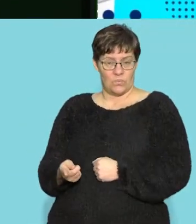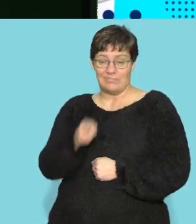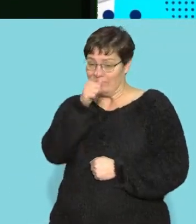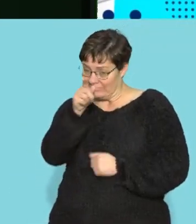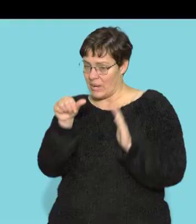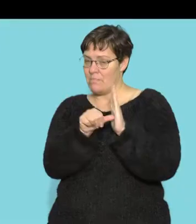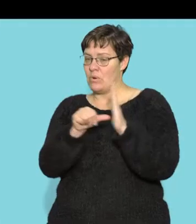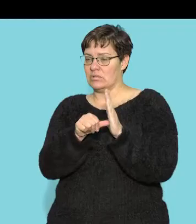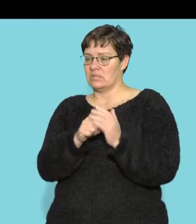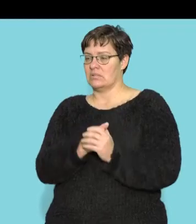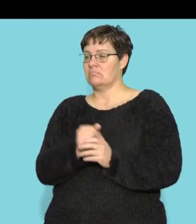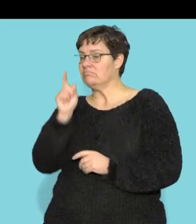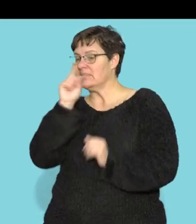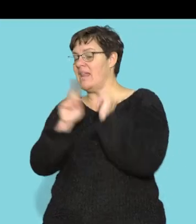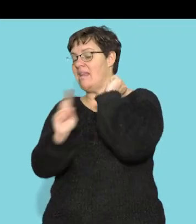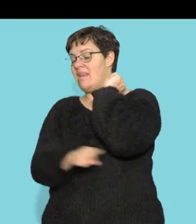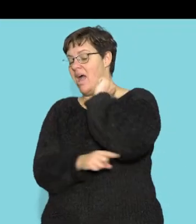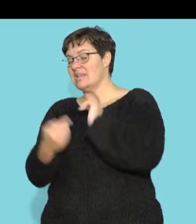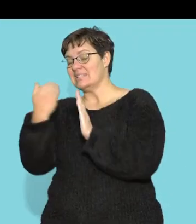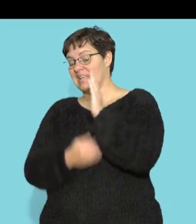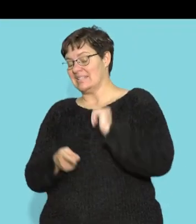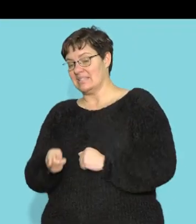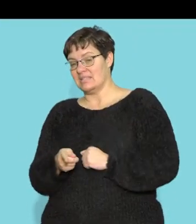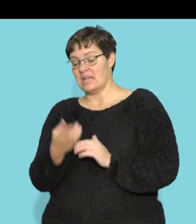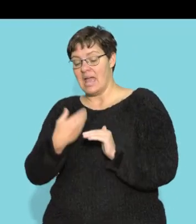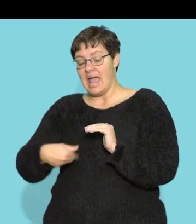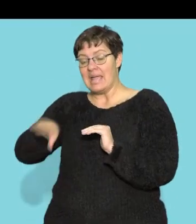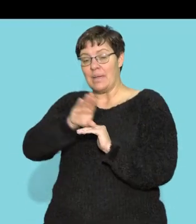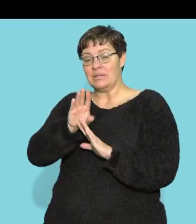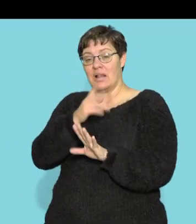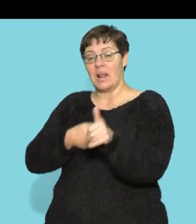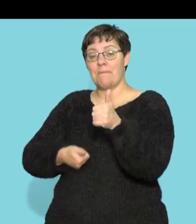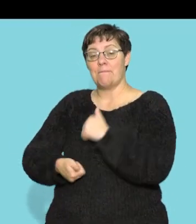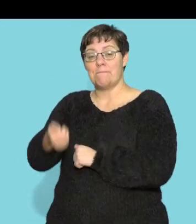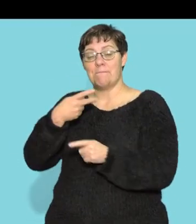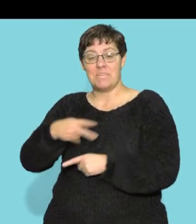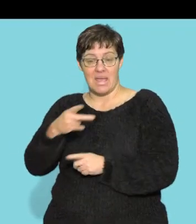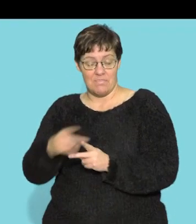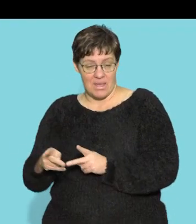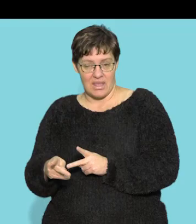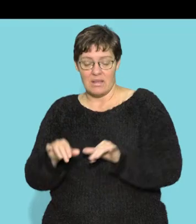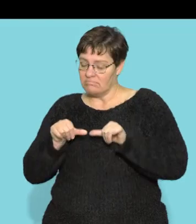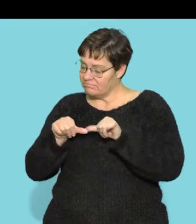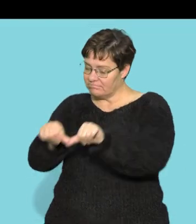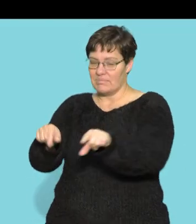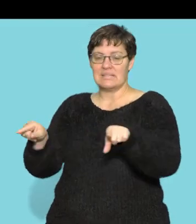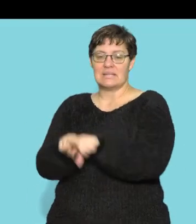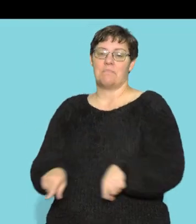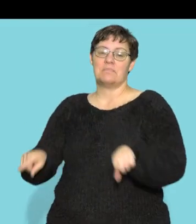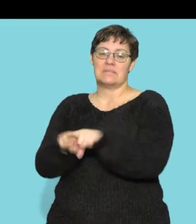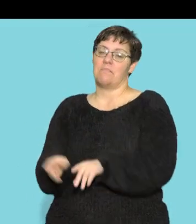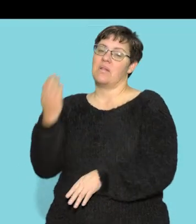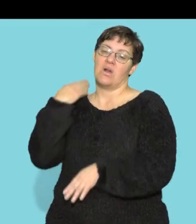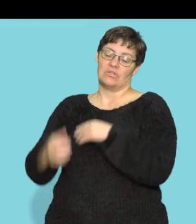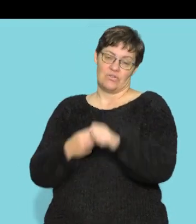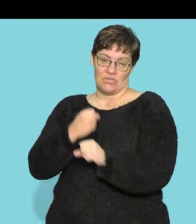very important. Look at this last statement here. The capital repayment will remain the same as